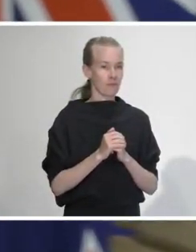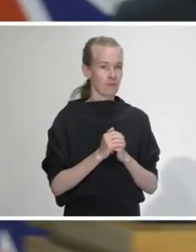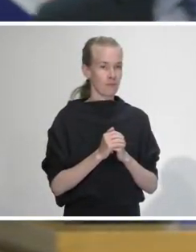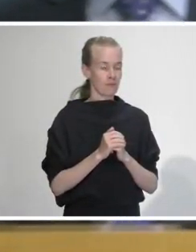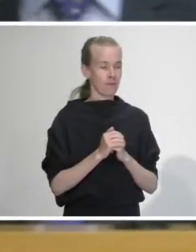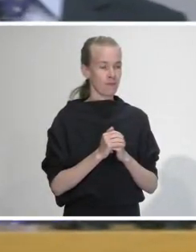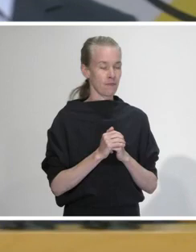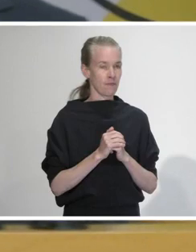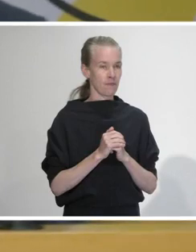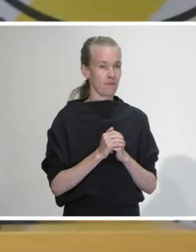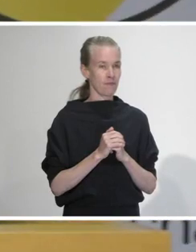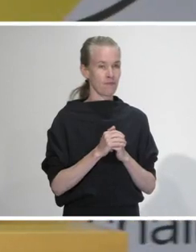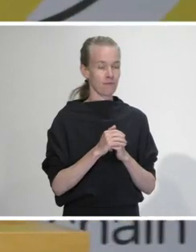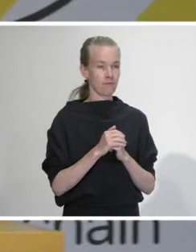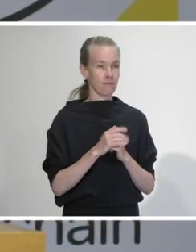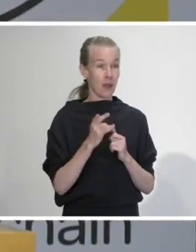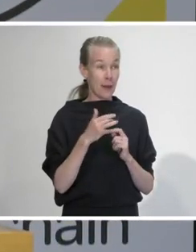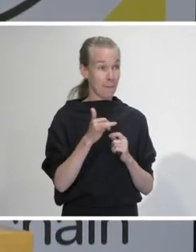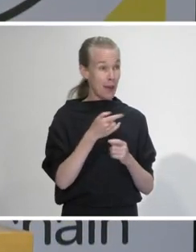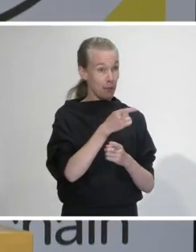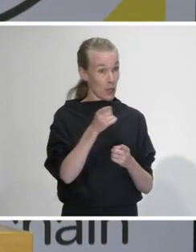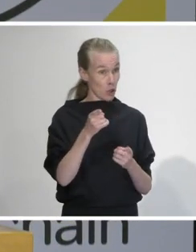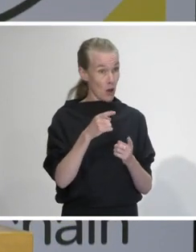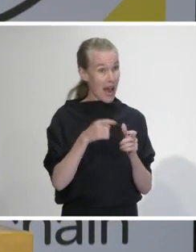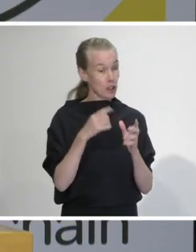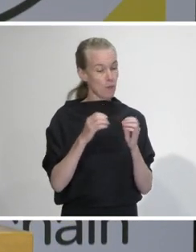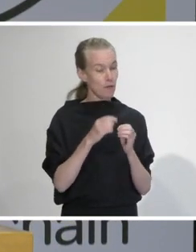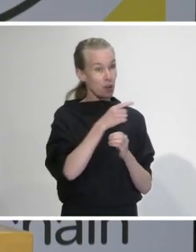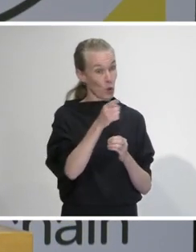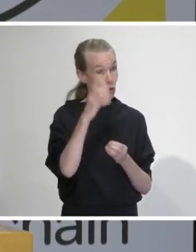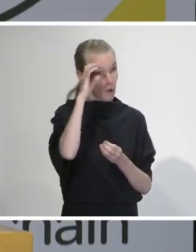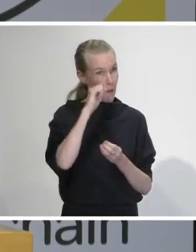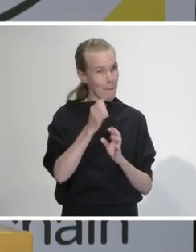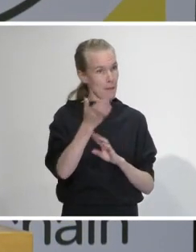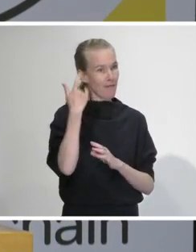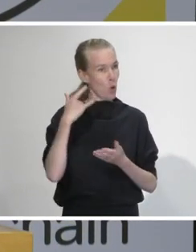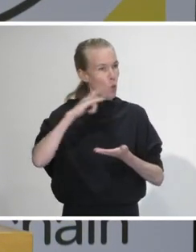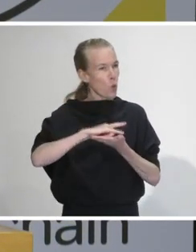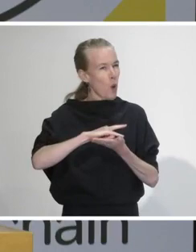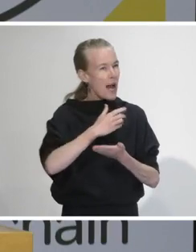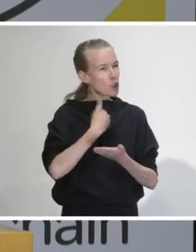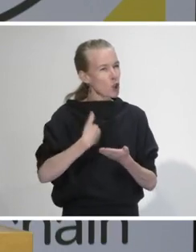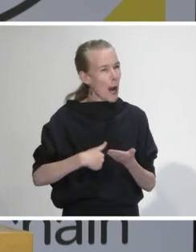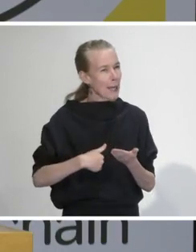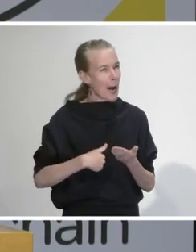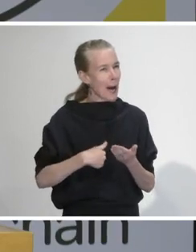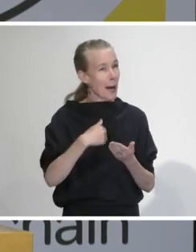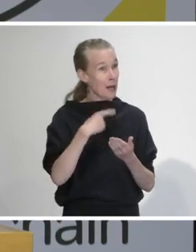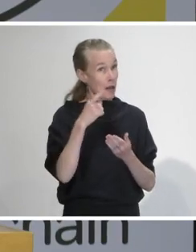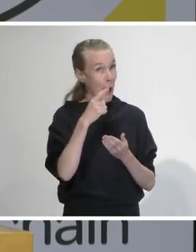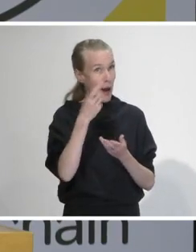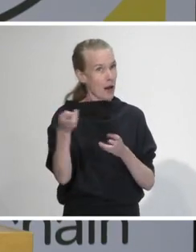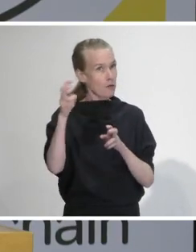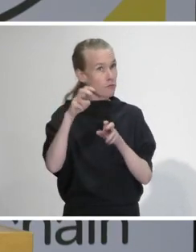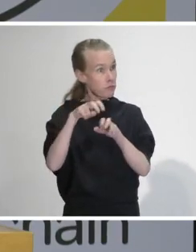brought the flight back out of Wuhan and we had people up at Whangaparaoa. The latter group is like that. So yes,